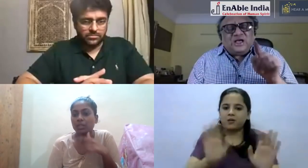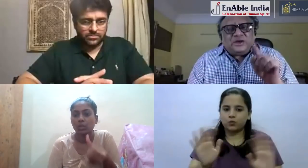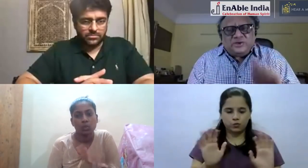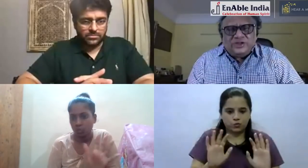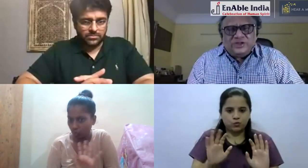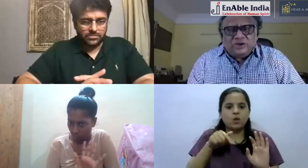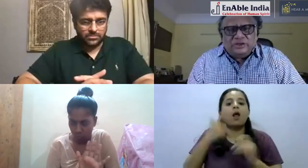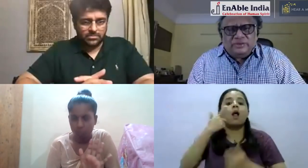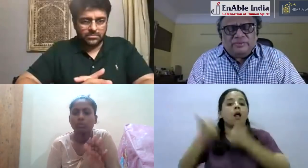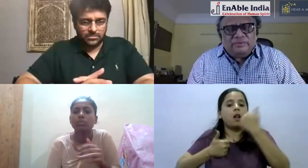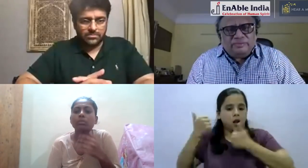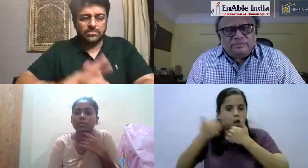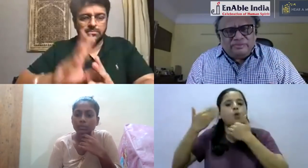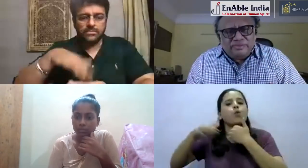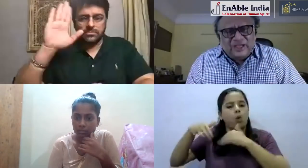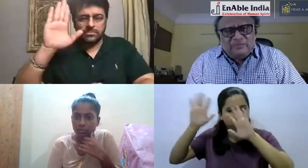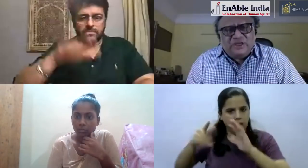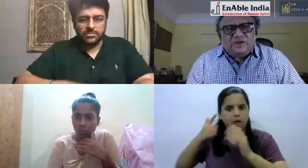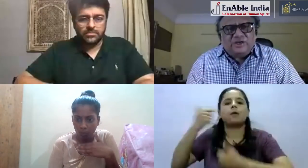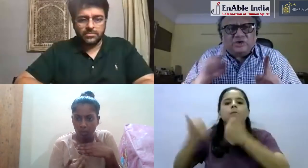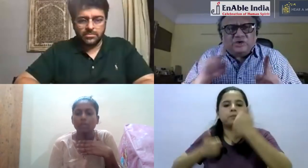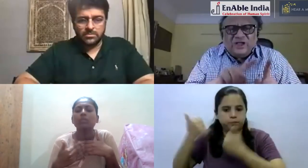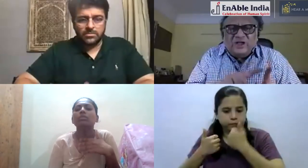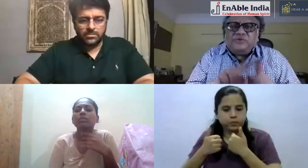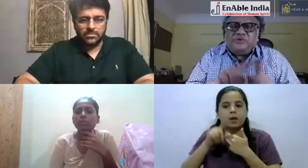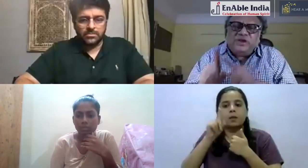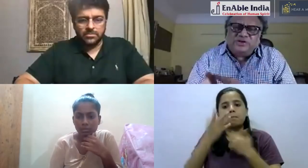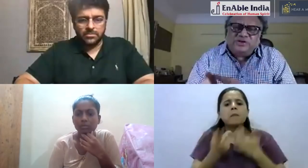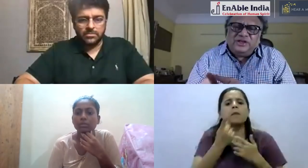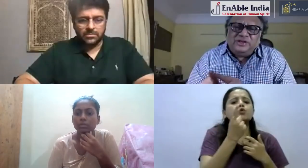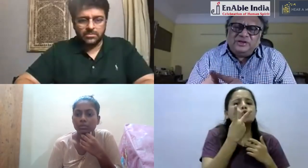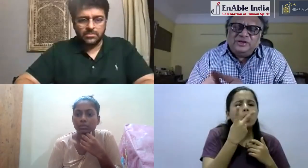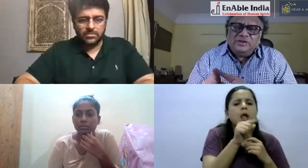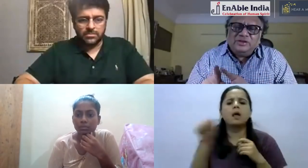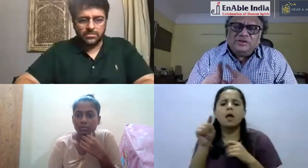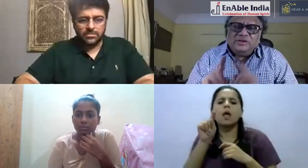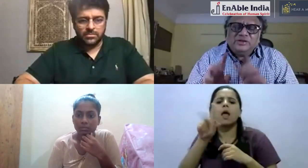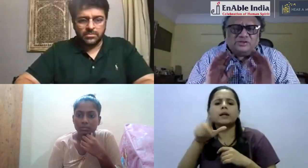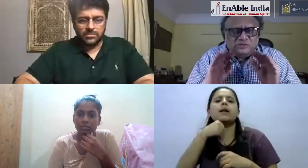Trials are going on, maybe 12 to 18